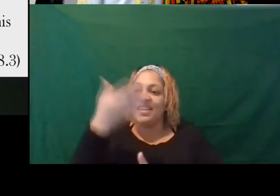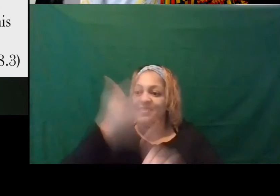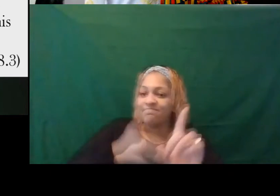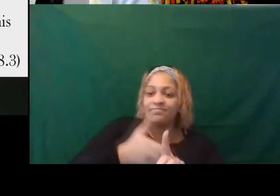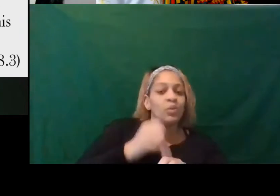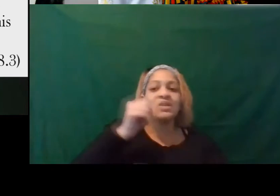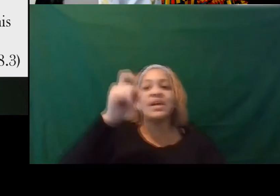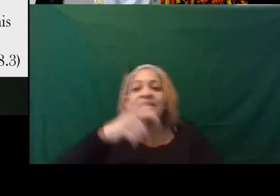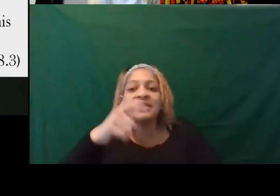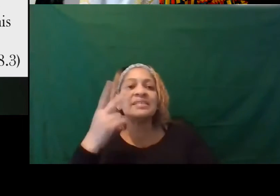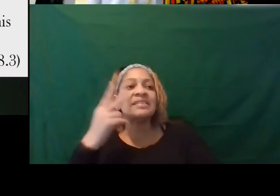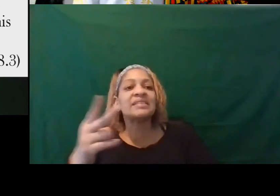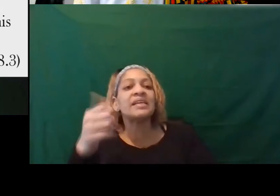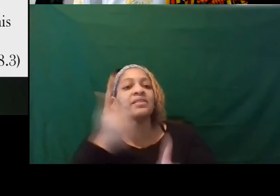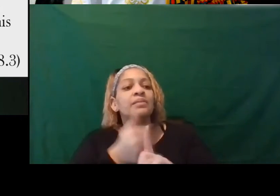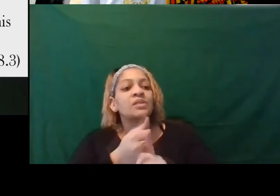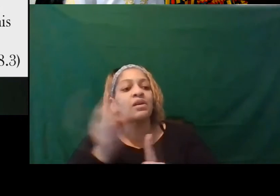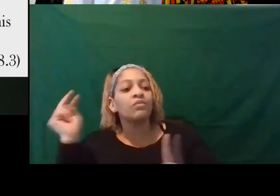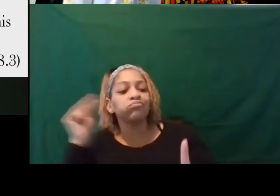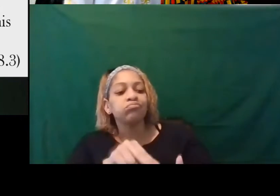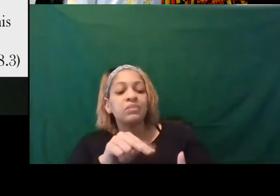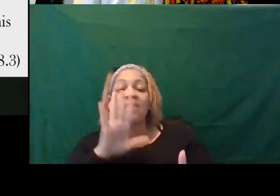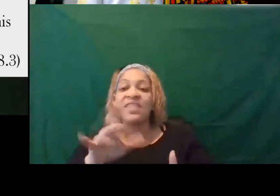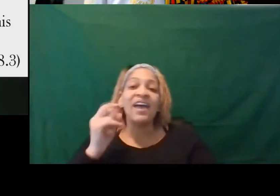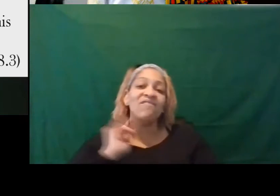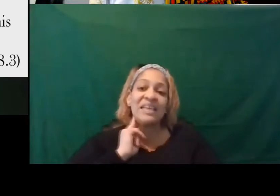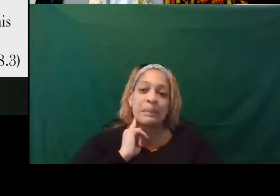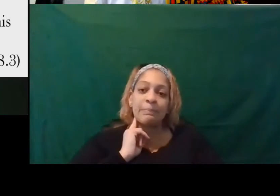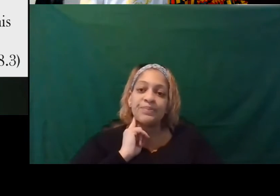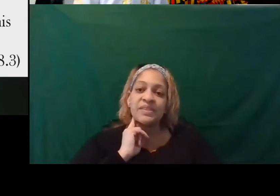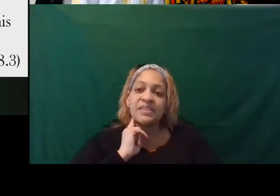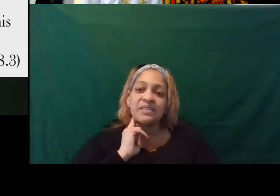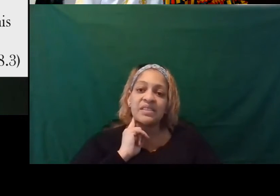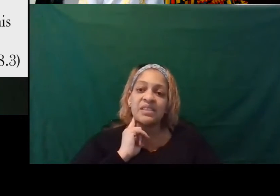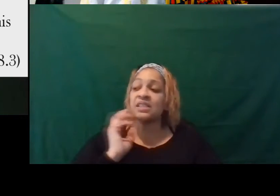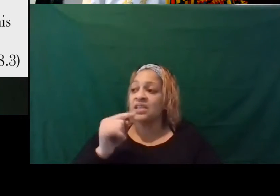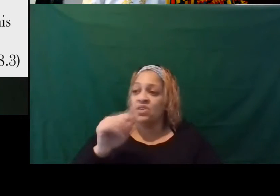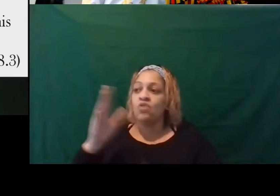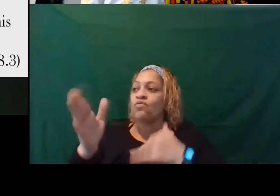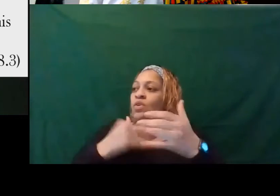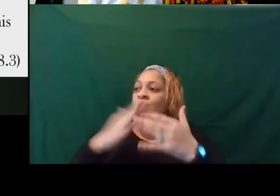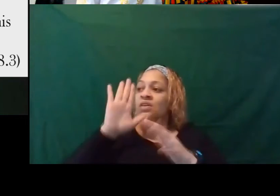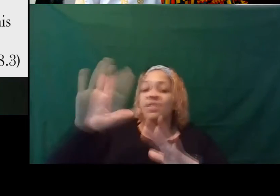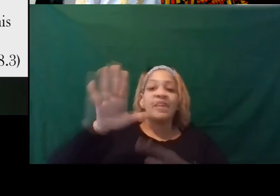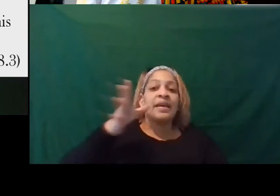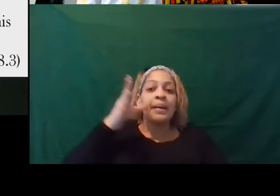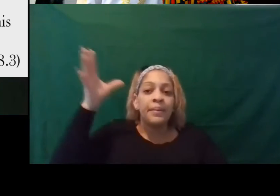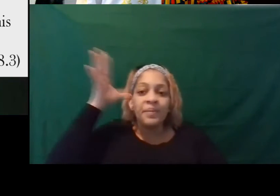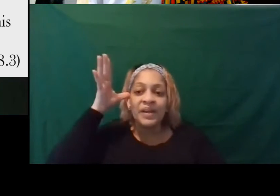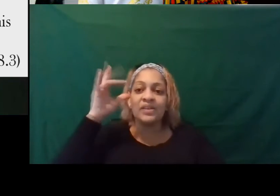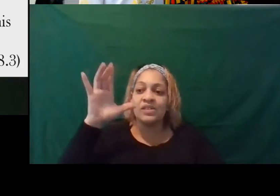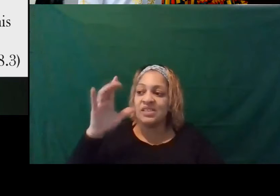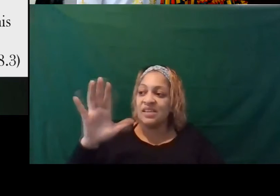longer need to see themselves as the victims of. That regardless of what their parents or families